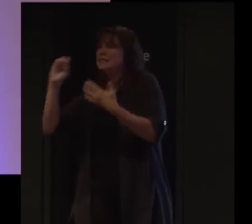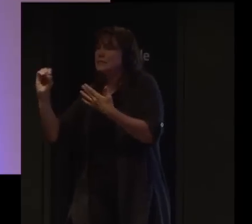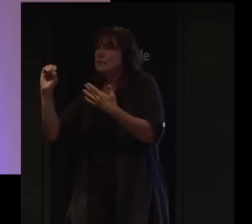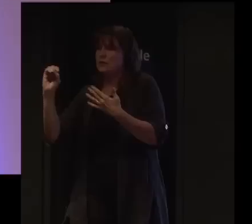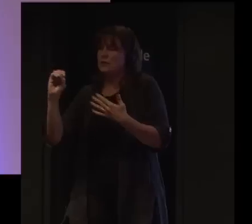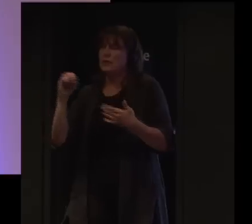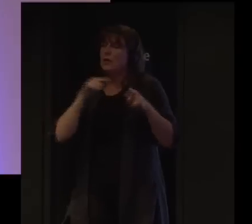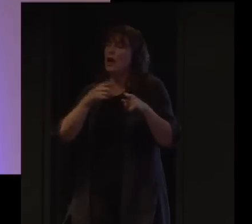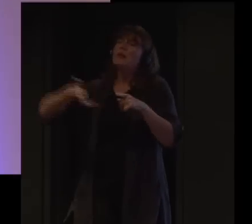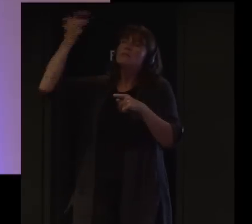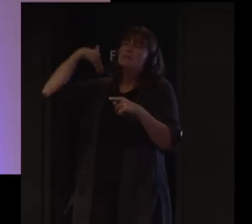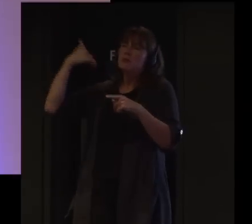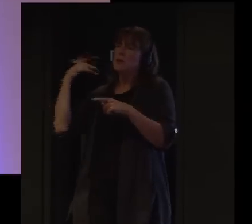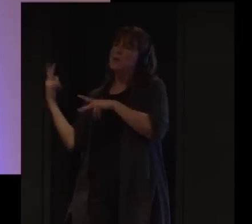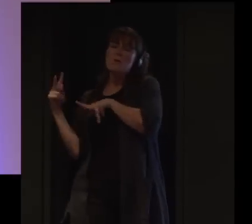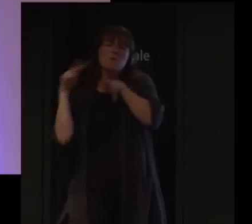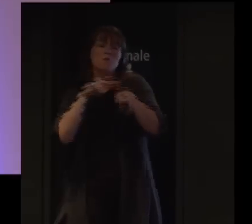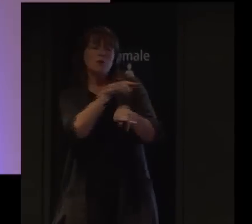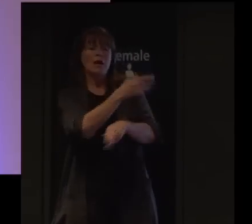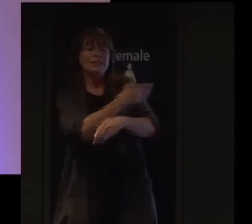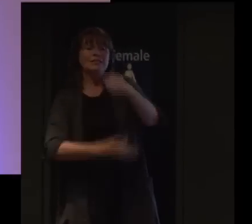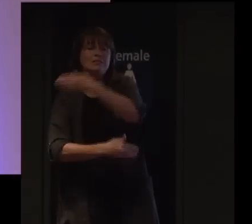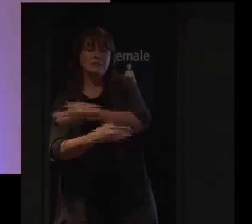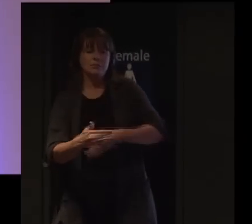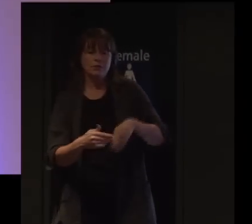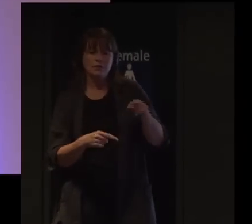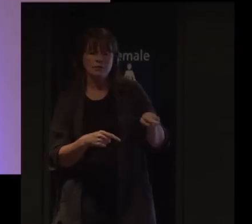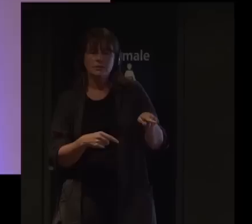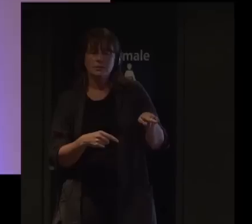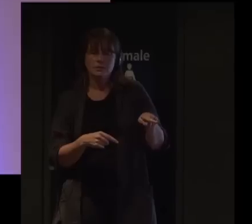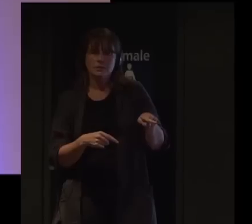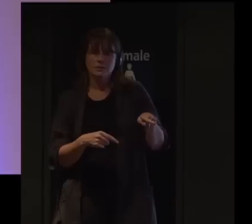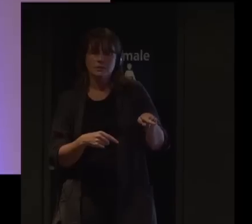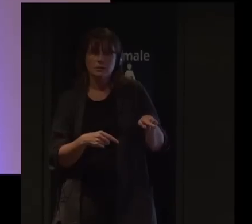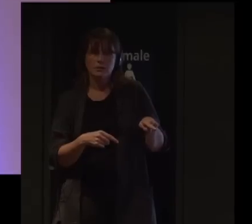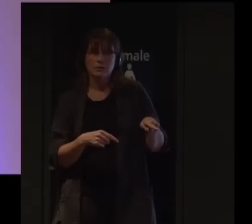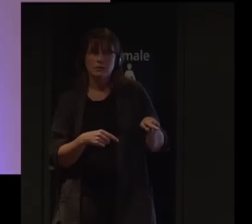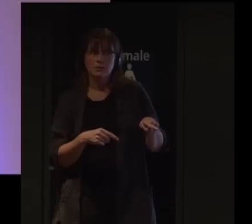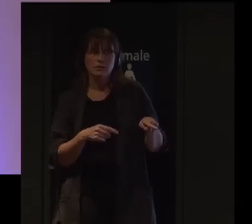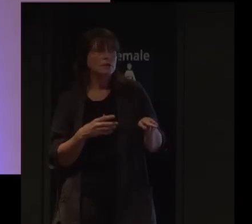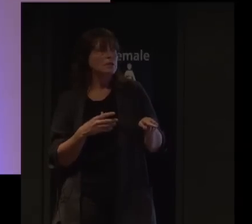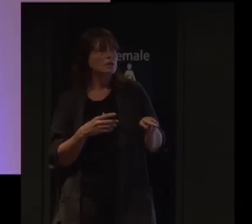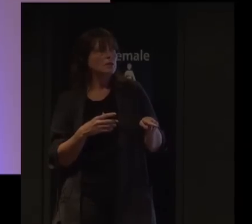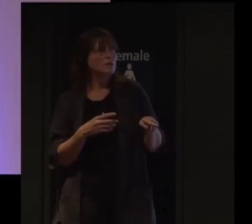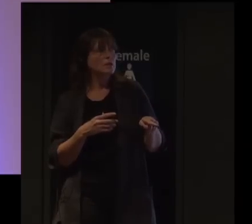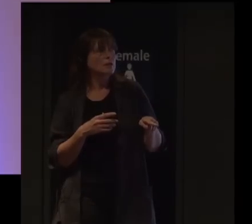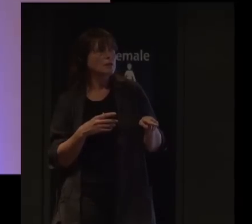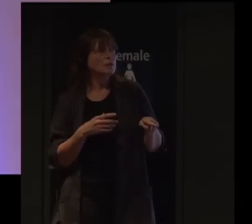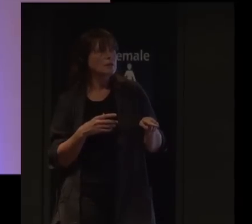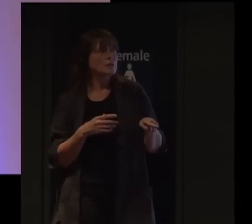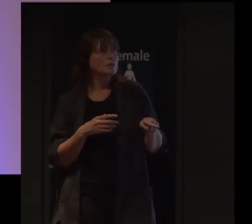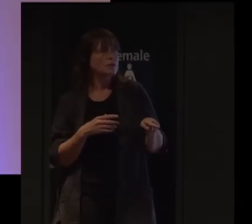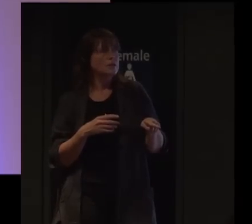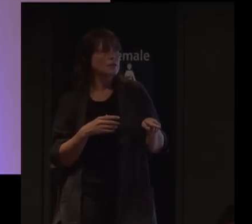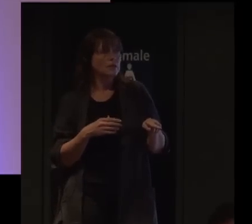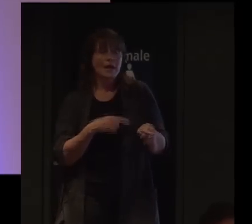been considered as an enriching and contributing factor of